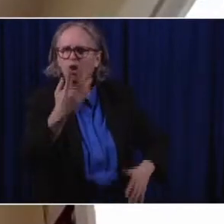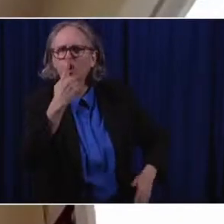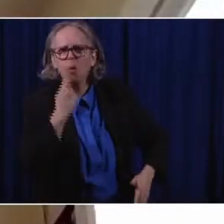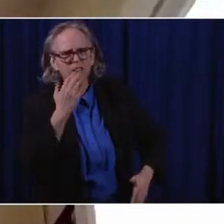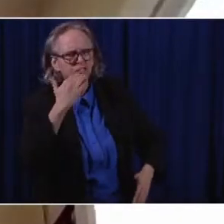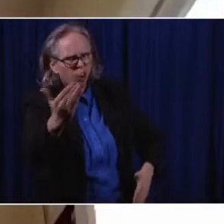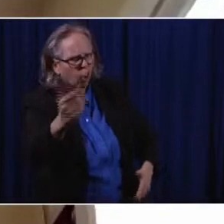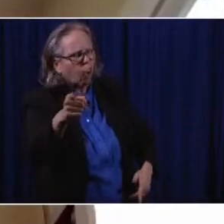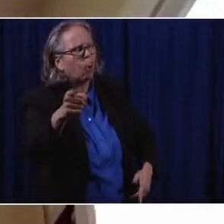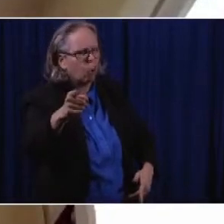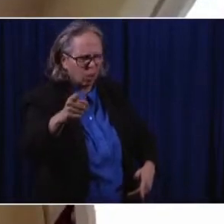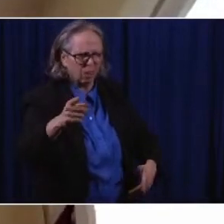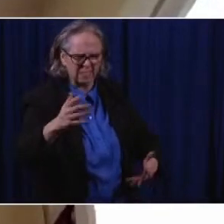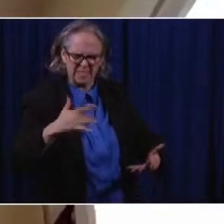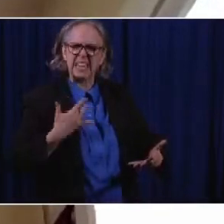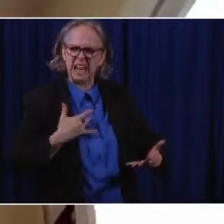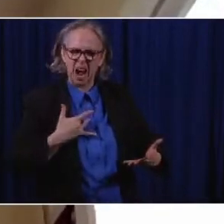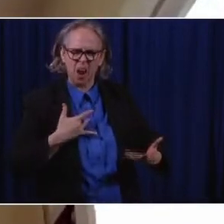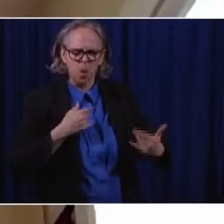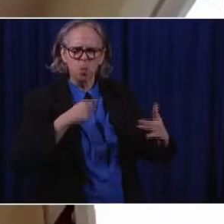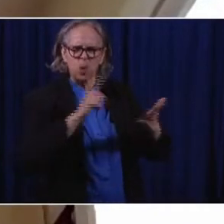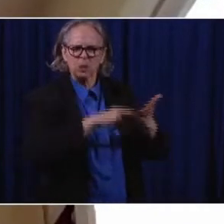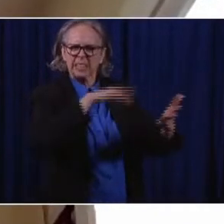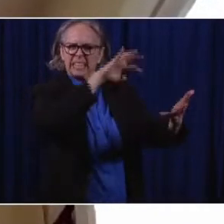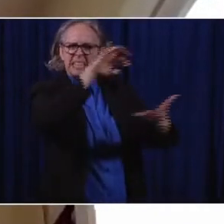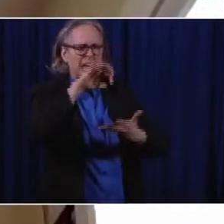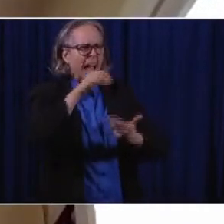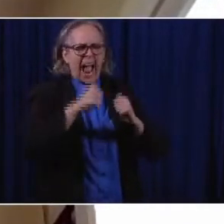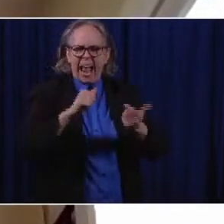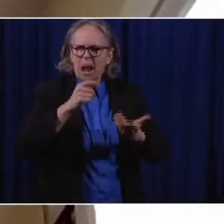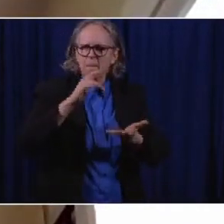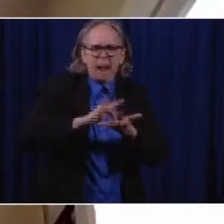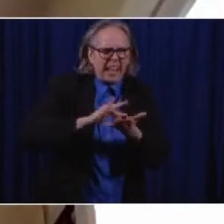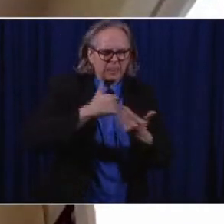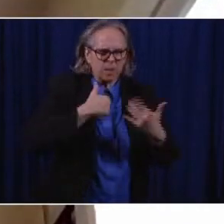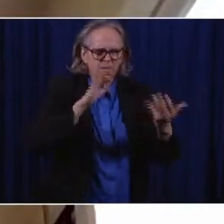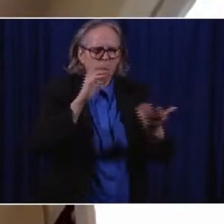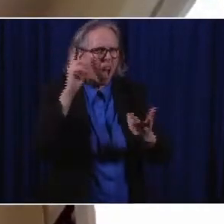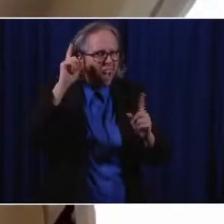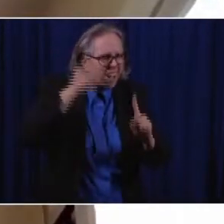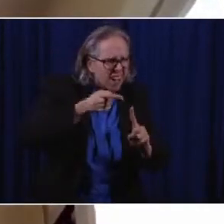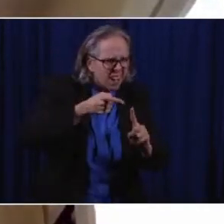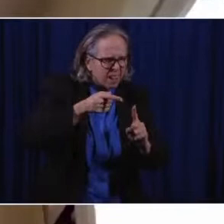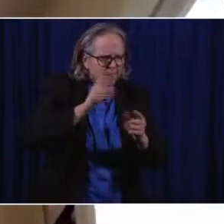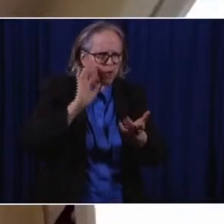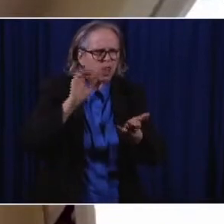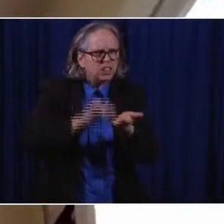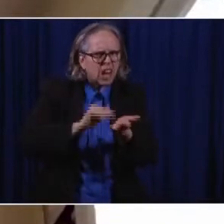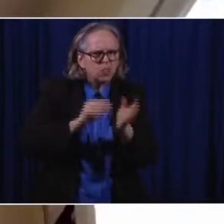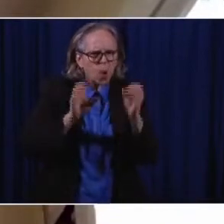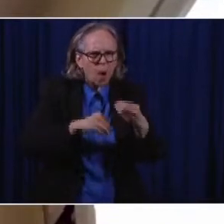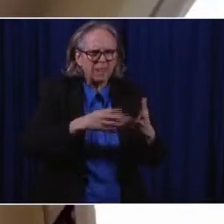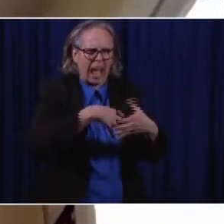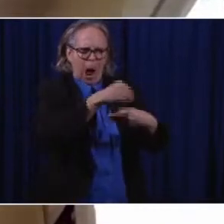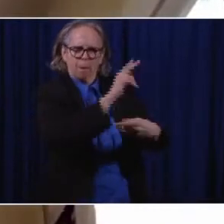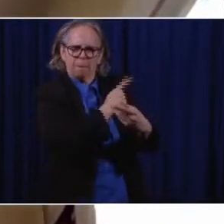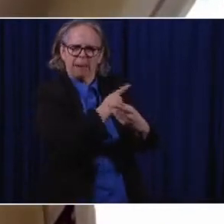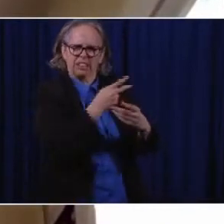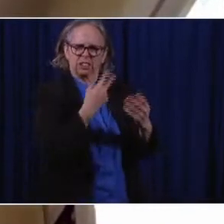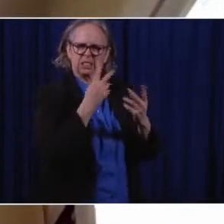to getting what can be given in the outpatient arena there. It's just we're waiting for more to come.